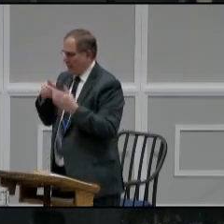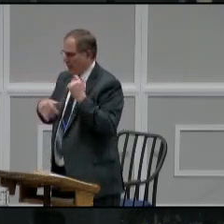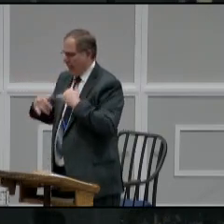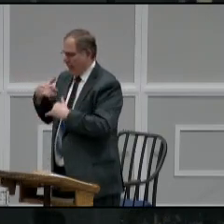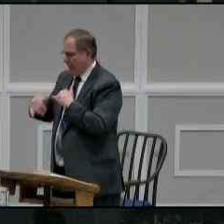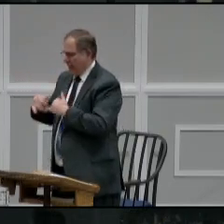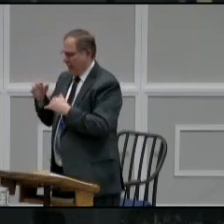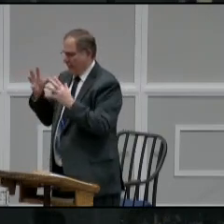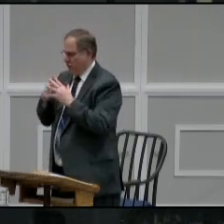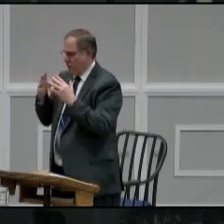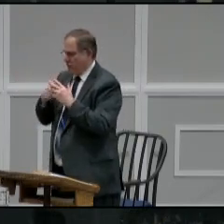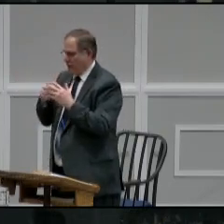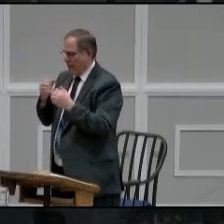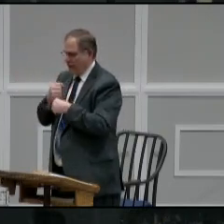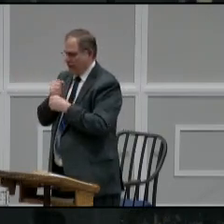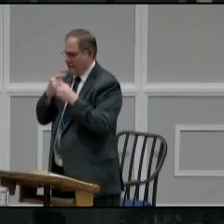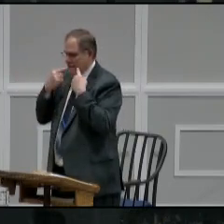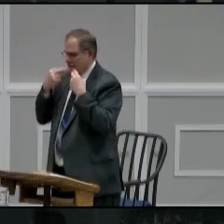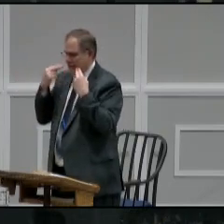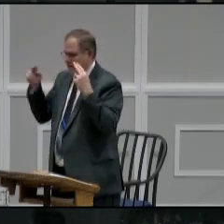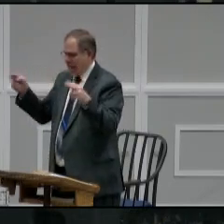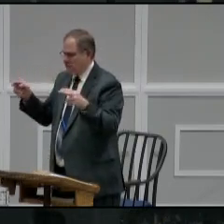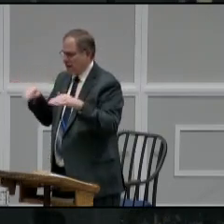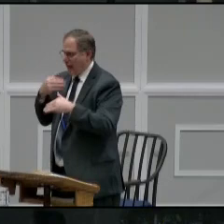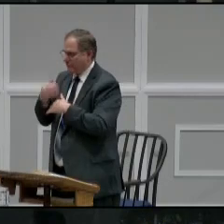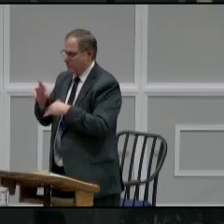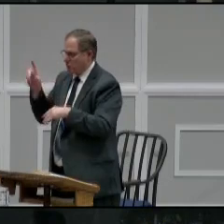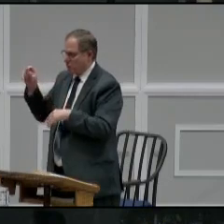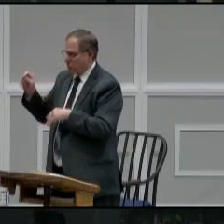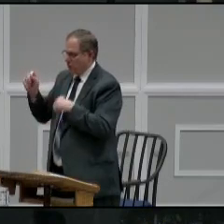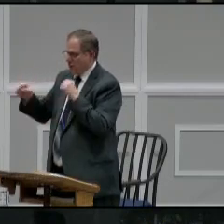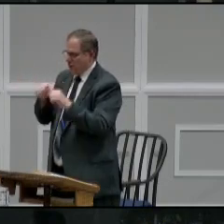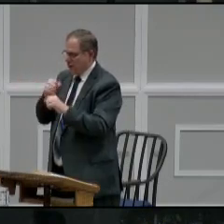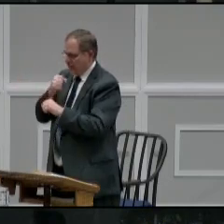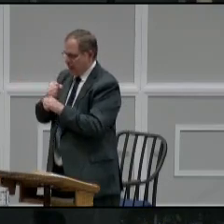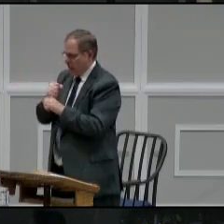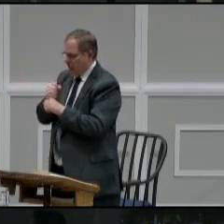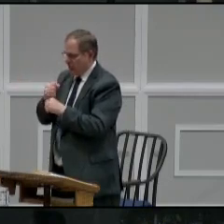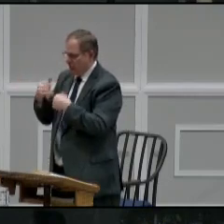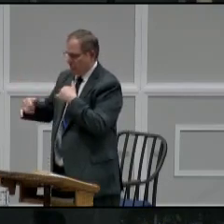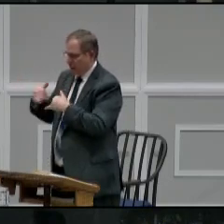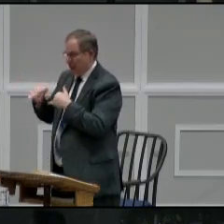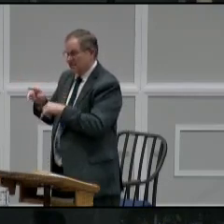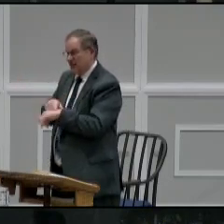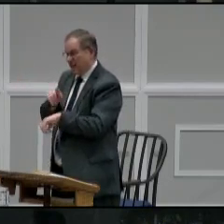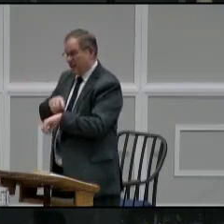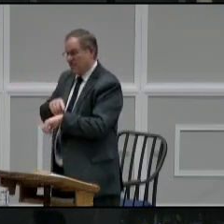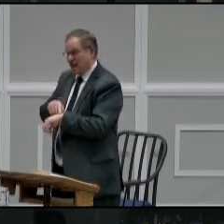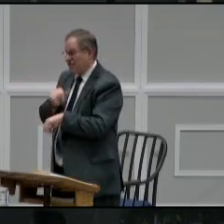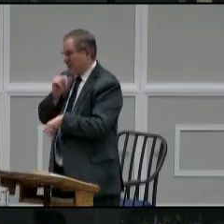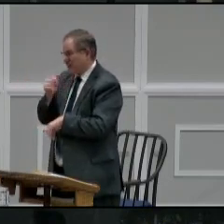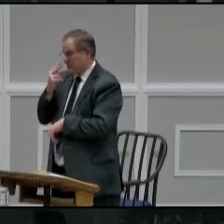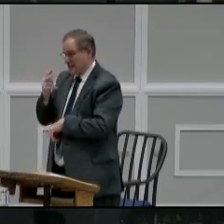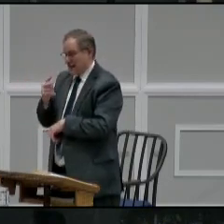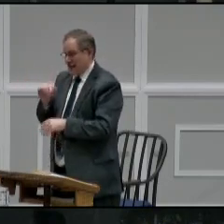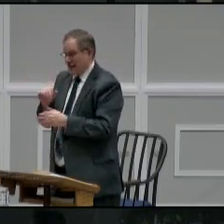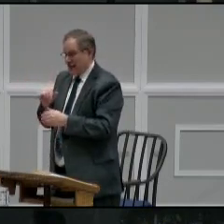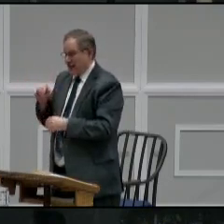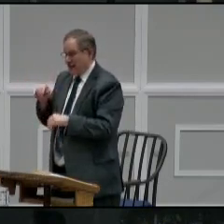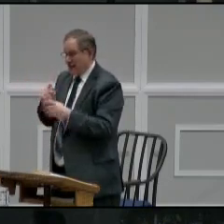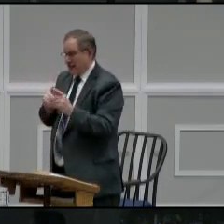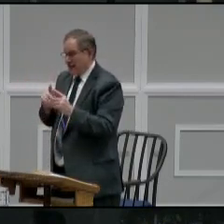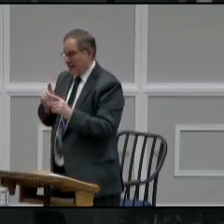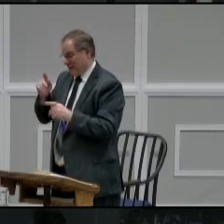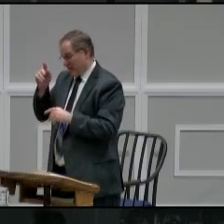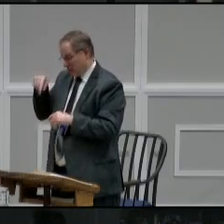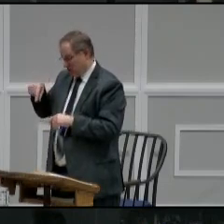And he made this announcement after 20-something years of playing quarterback, which is a long time. You don't usually see quarterbacks in their 40s still playing